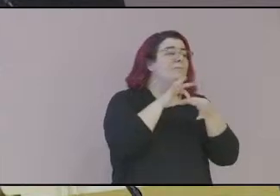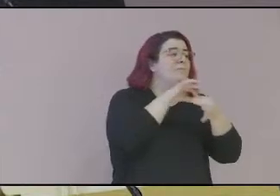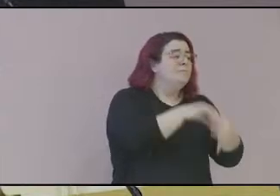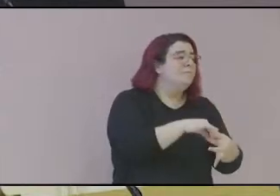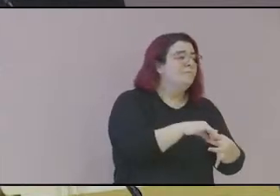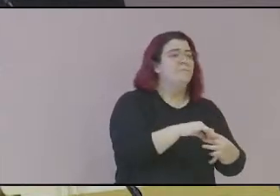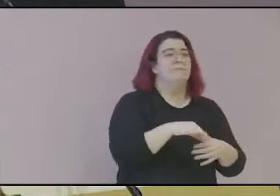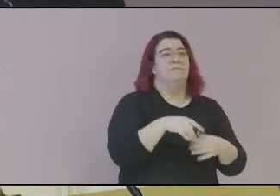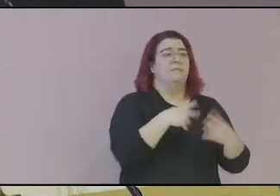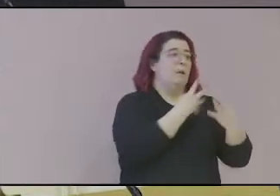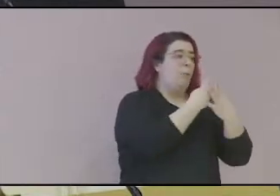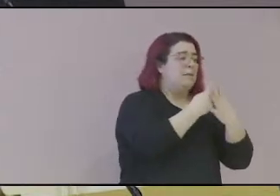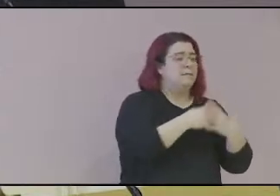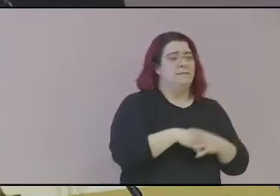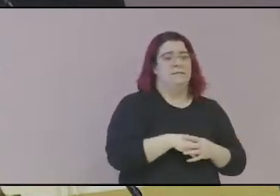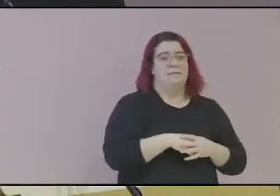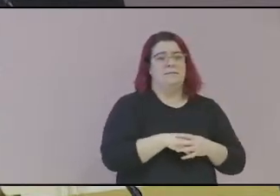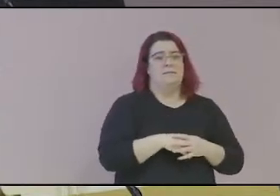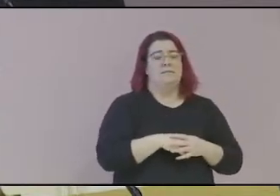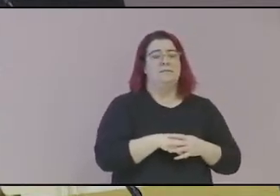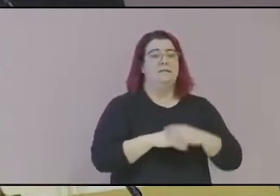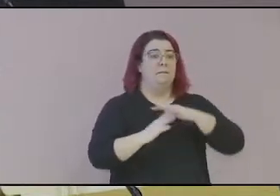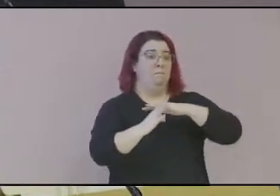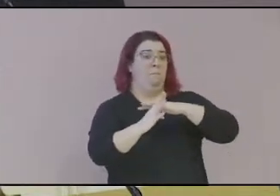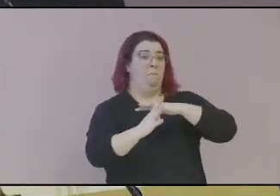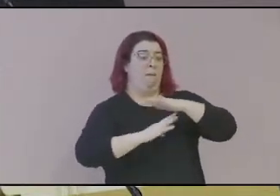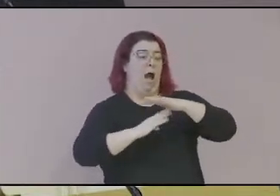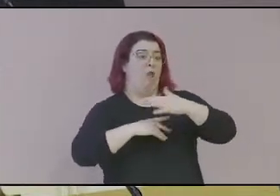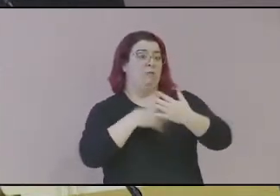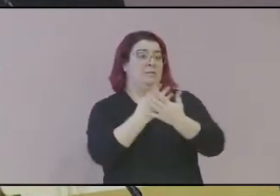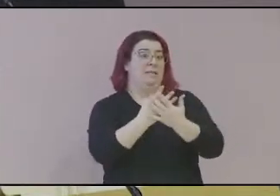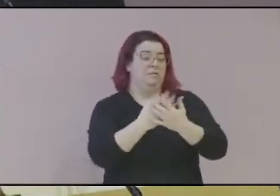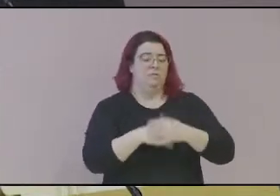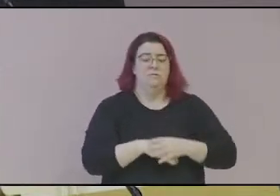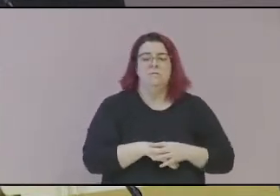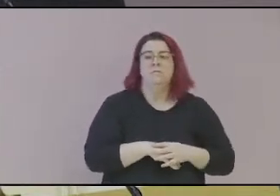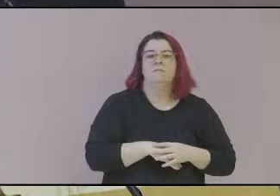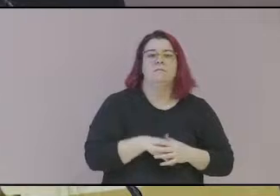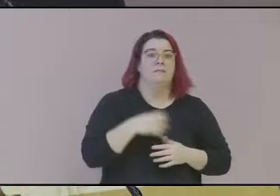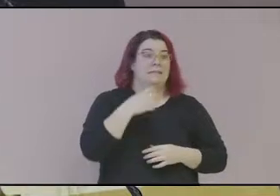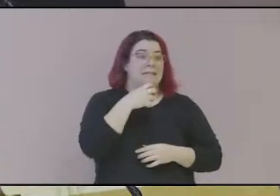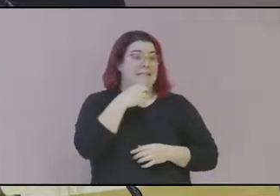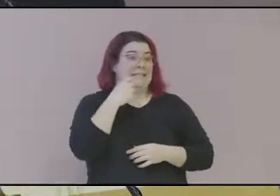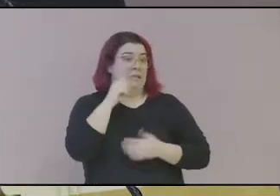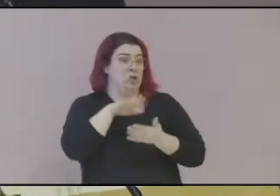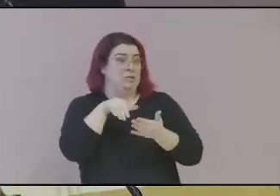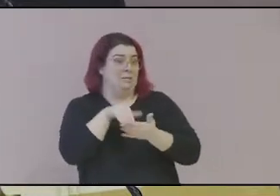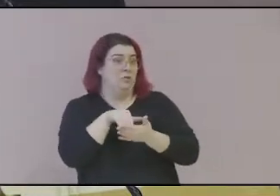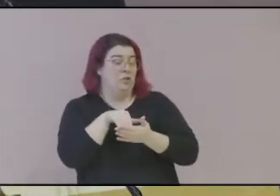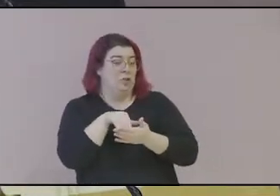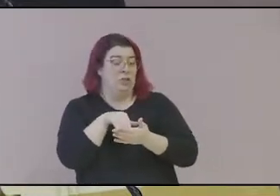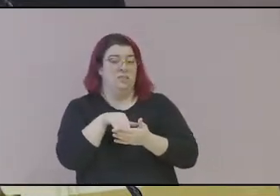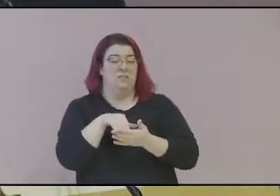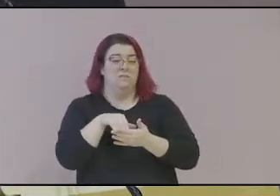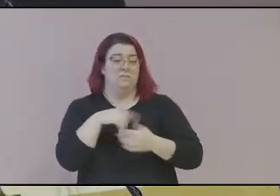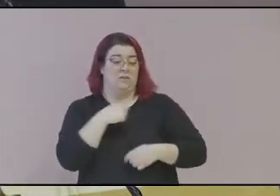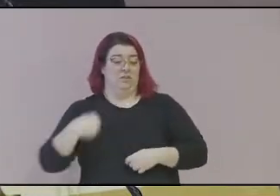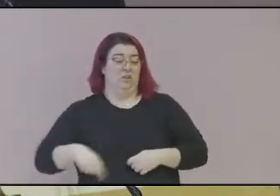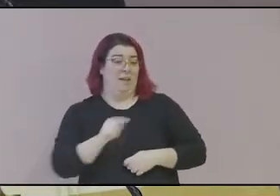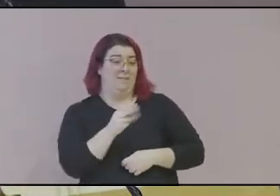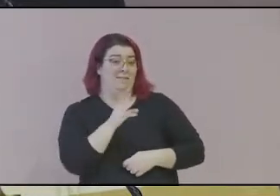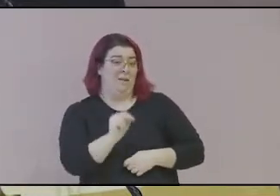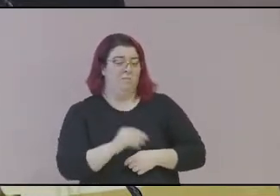prisons, migrant detention centers, senior centers in Chinatown, hospitals in Queens and the